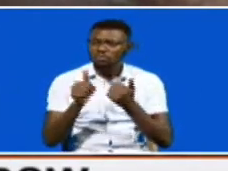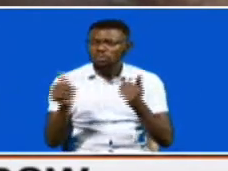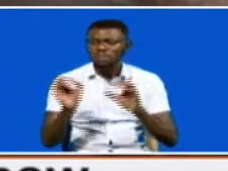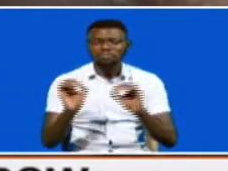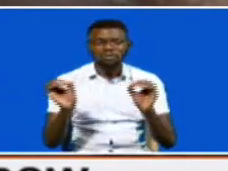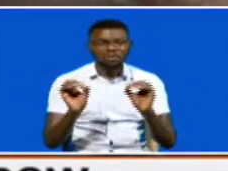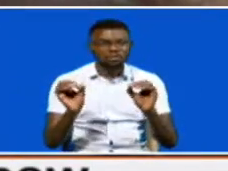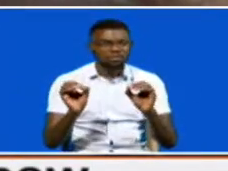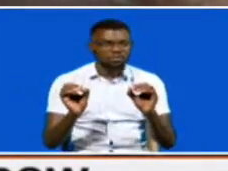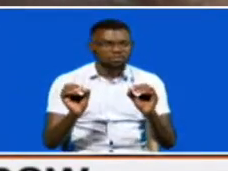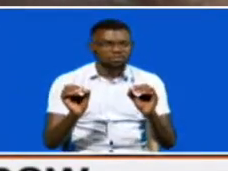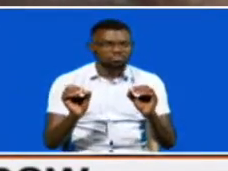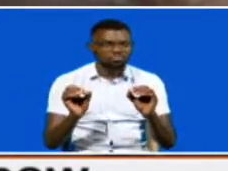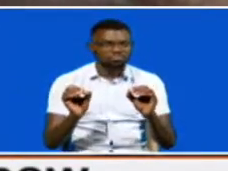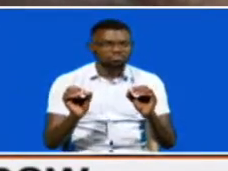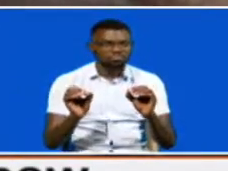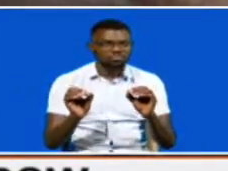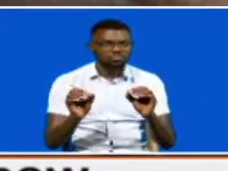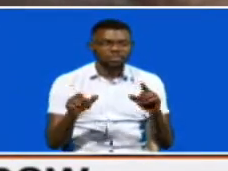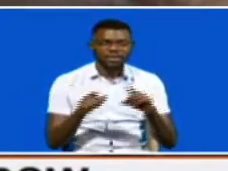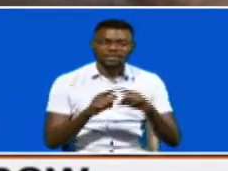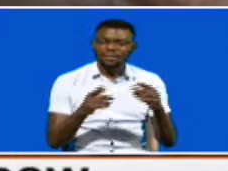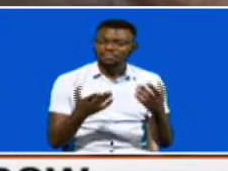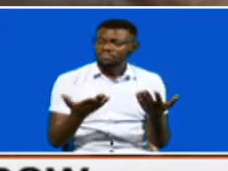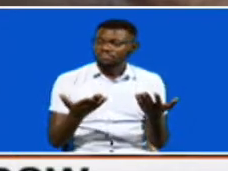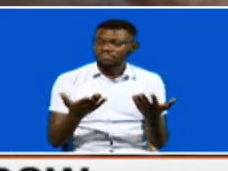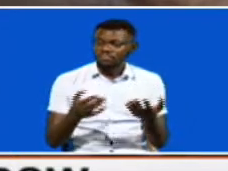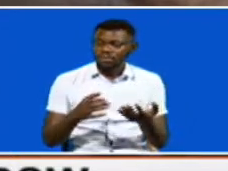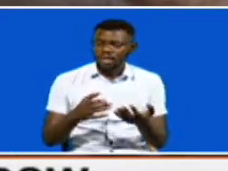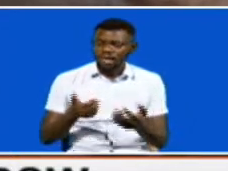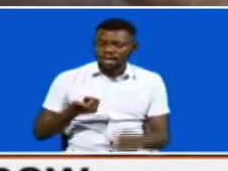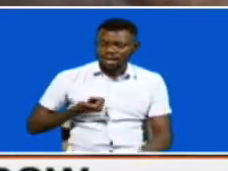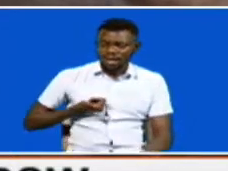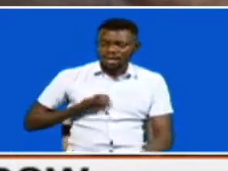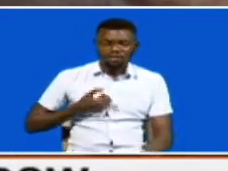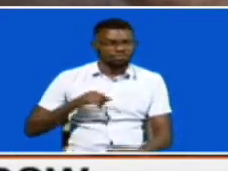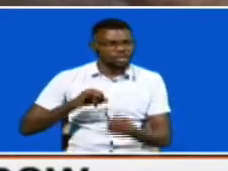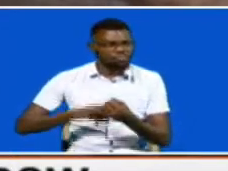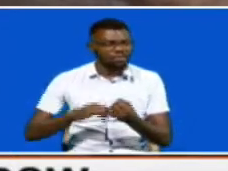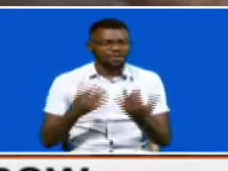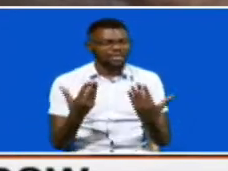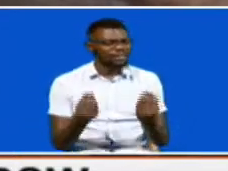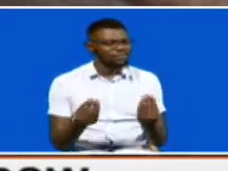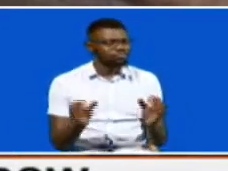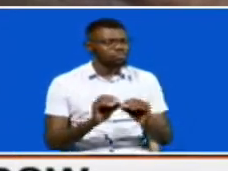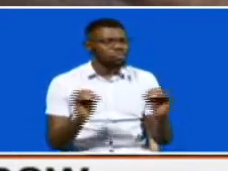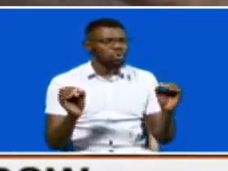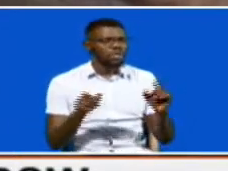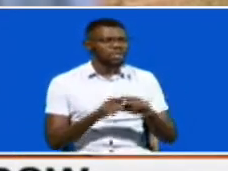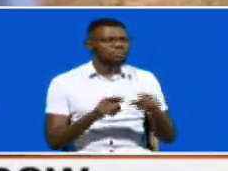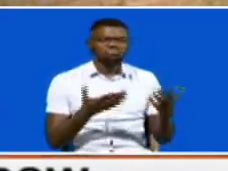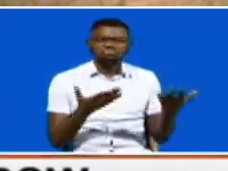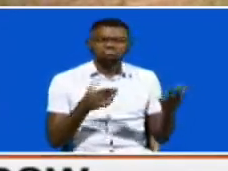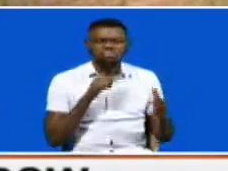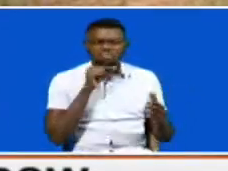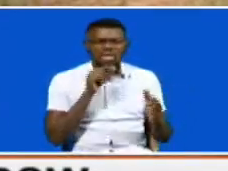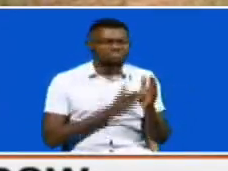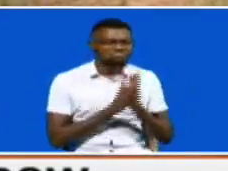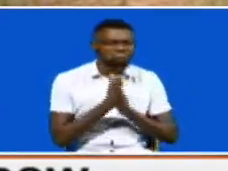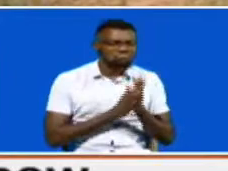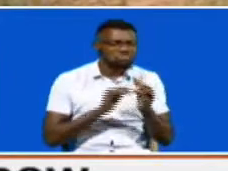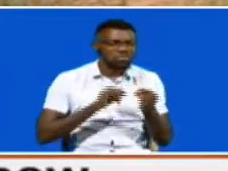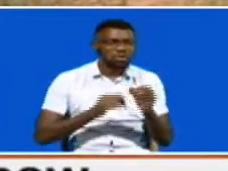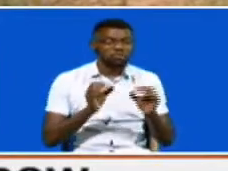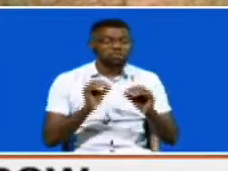vizuri, hata wanawake kuoleka itakuwa shida na vijana kuoa itakuwa shida. Already,